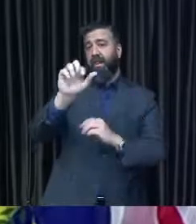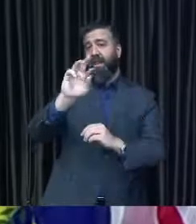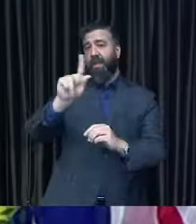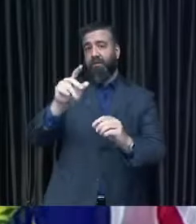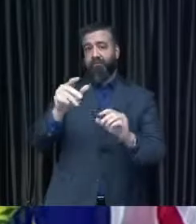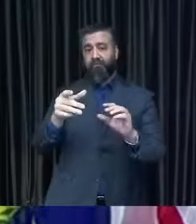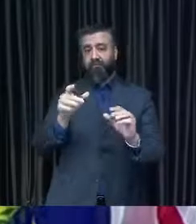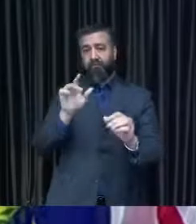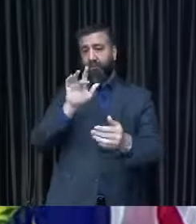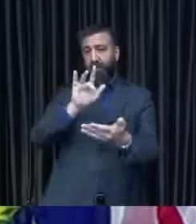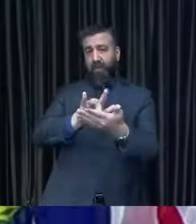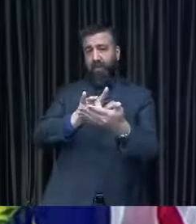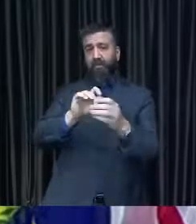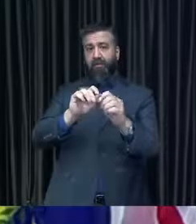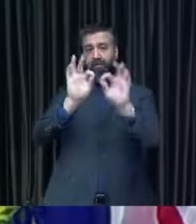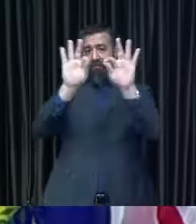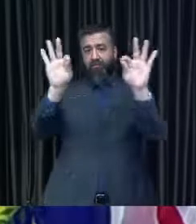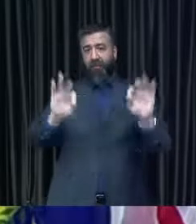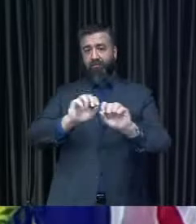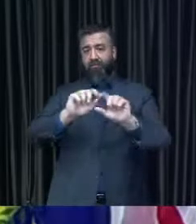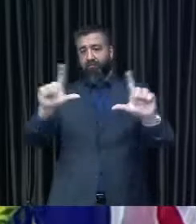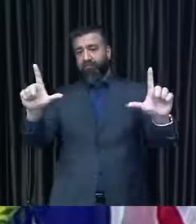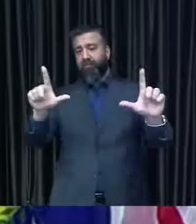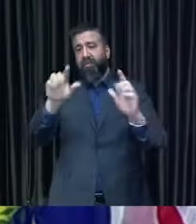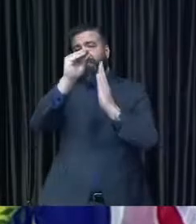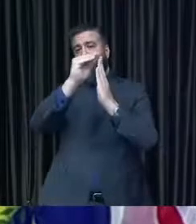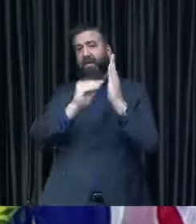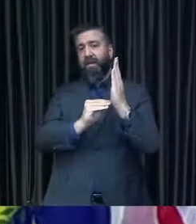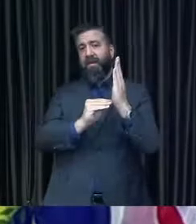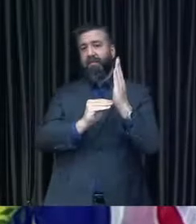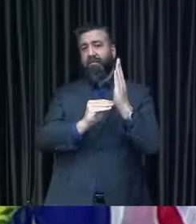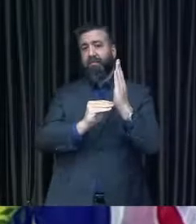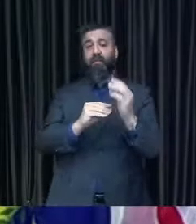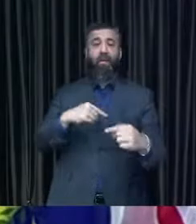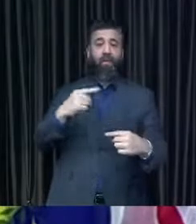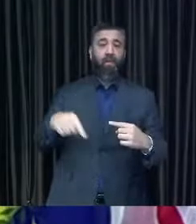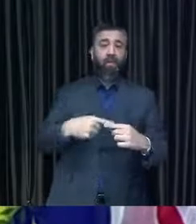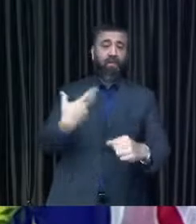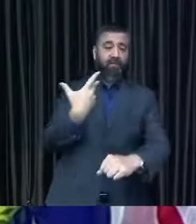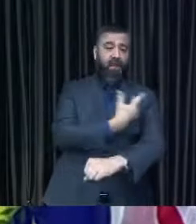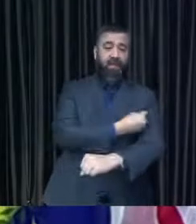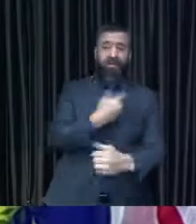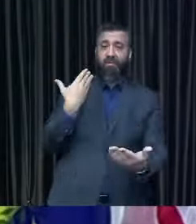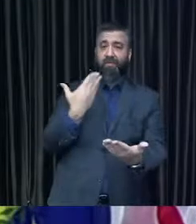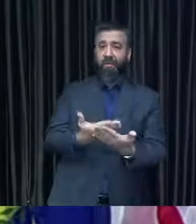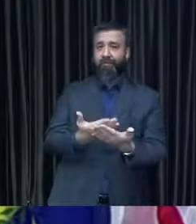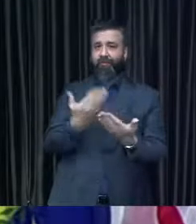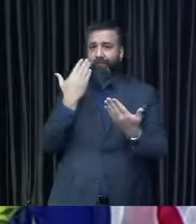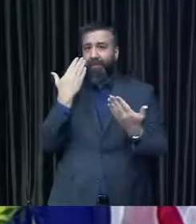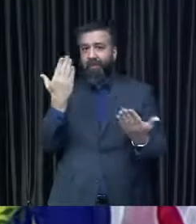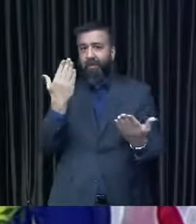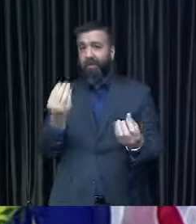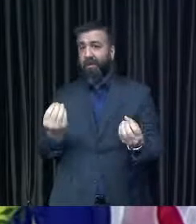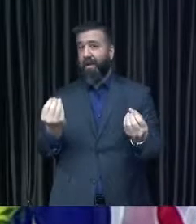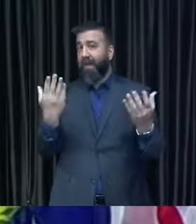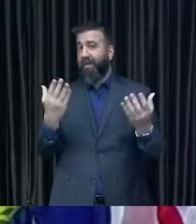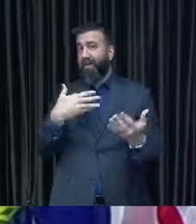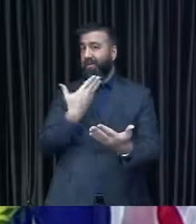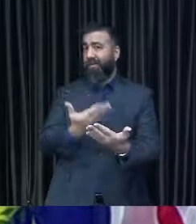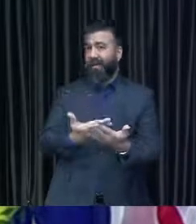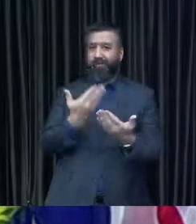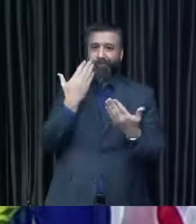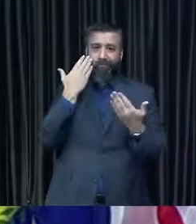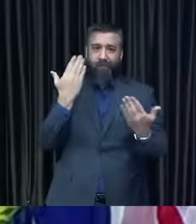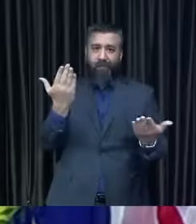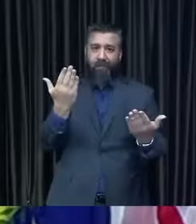are not certain how soon we will get more vaccine, and we don't know exactly how many more doses we will receive. We ask for your